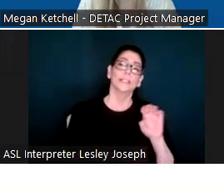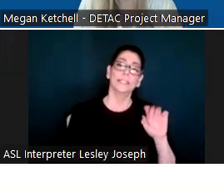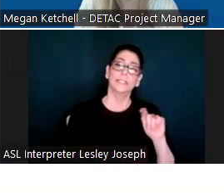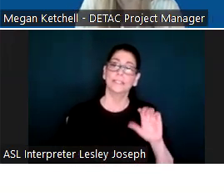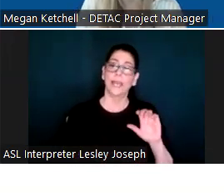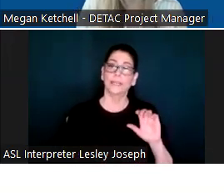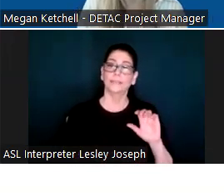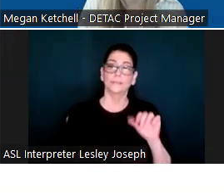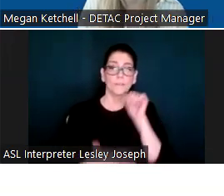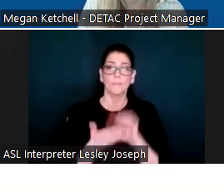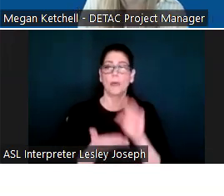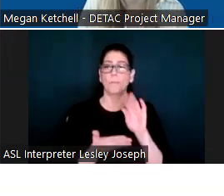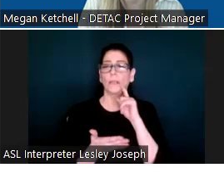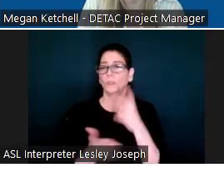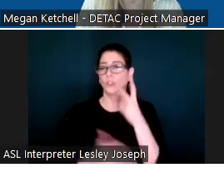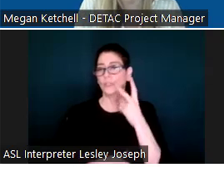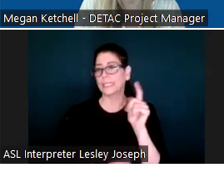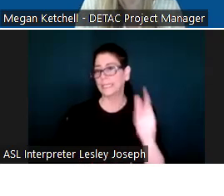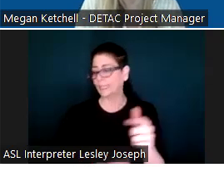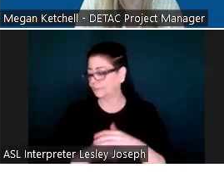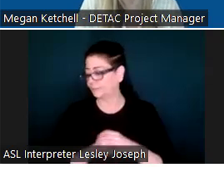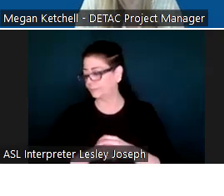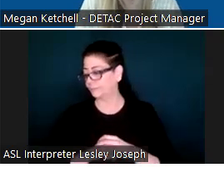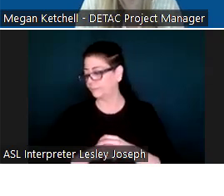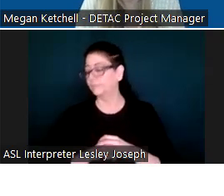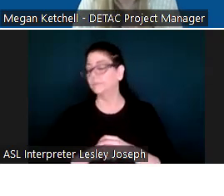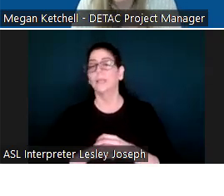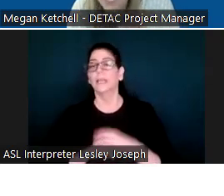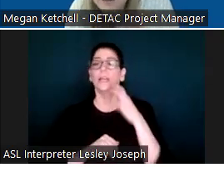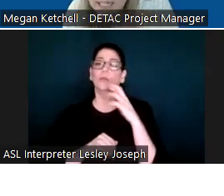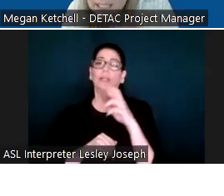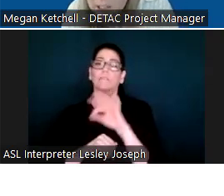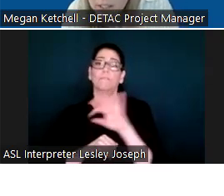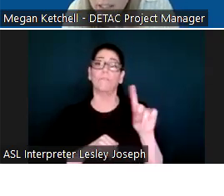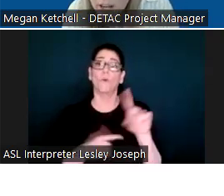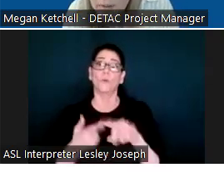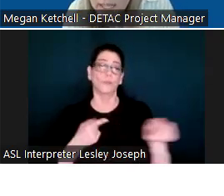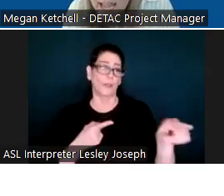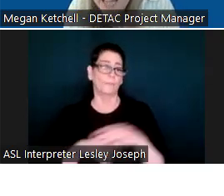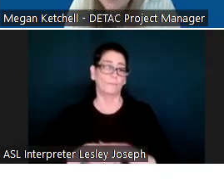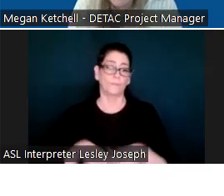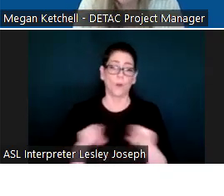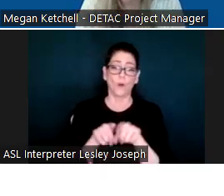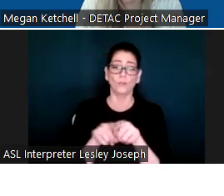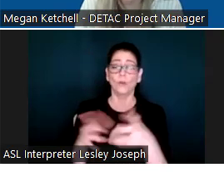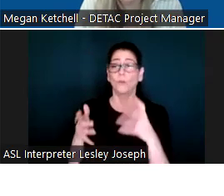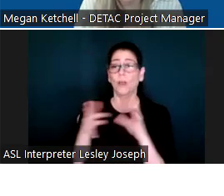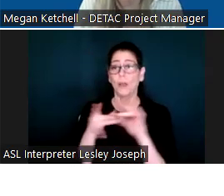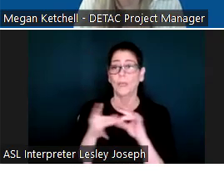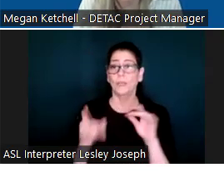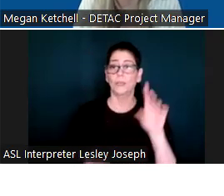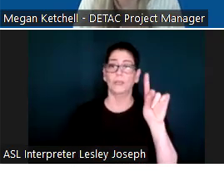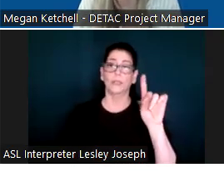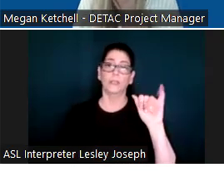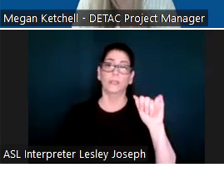is later in the slides, but and we can route it to them as well. I did just want to comment that